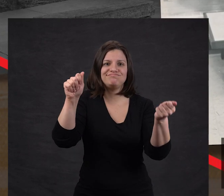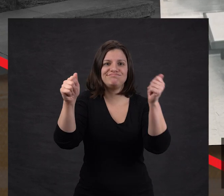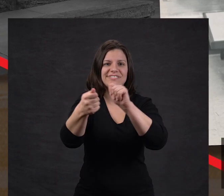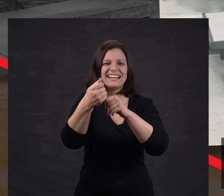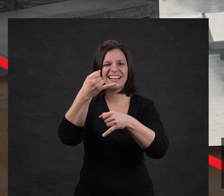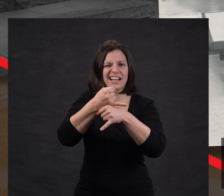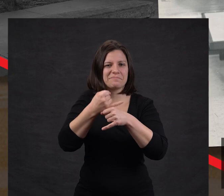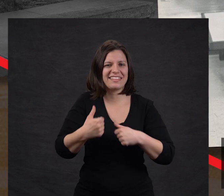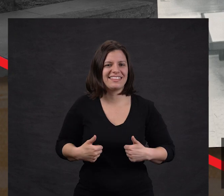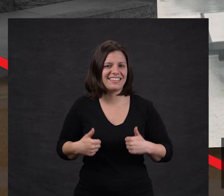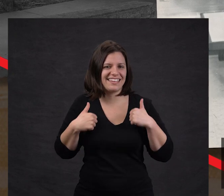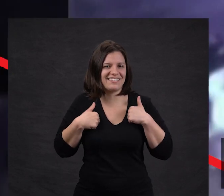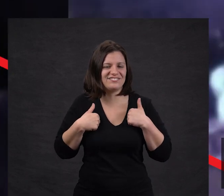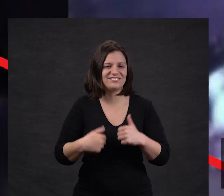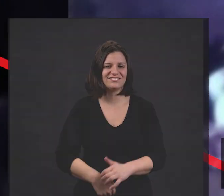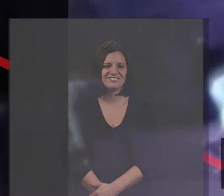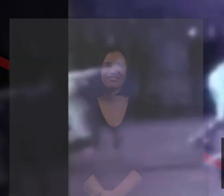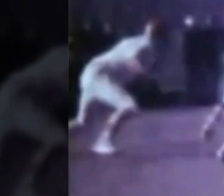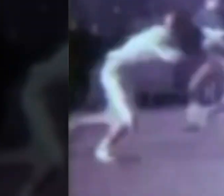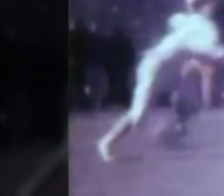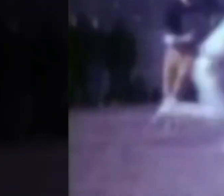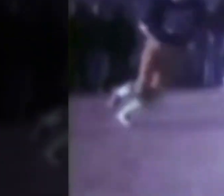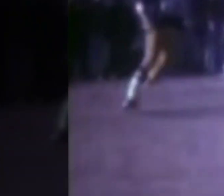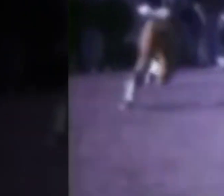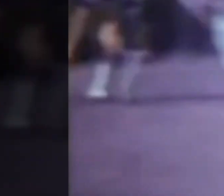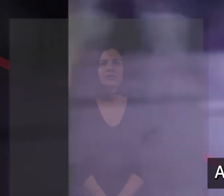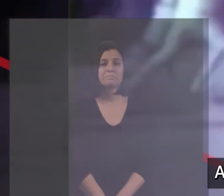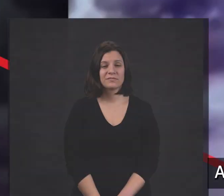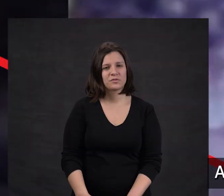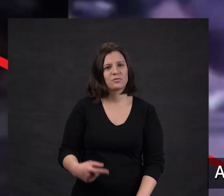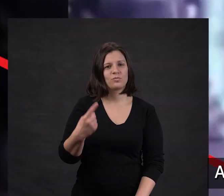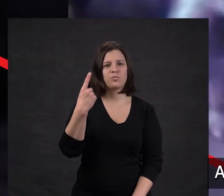changes in campus life. Archival film, 1977 football